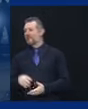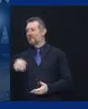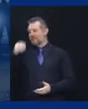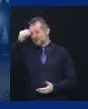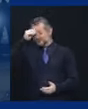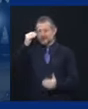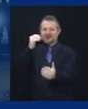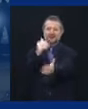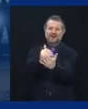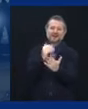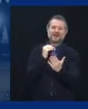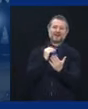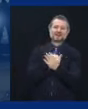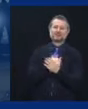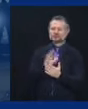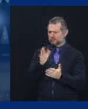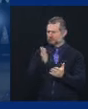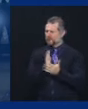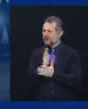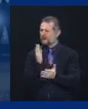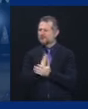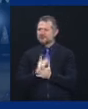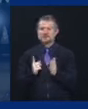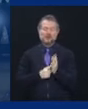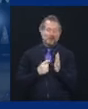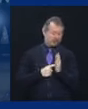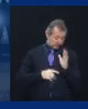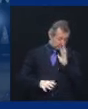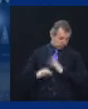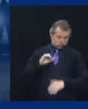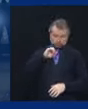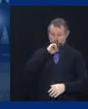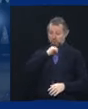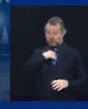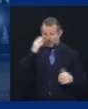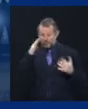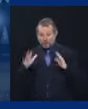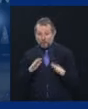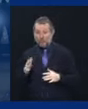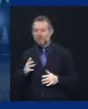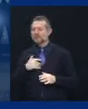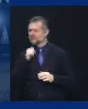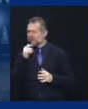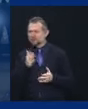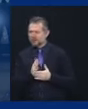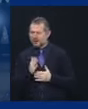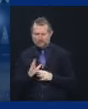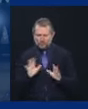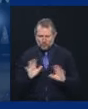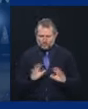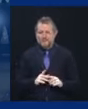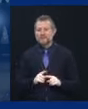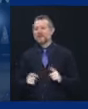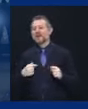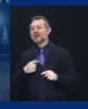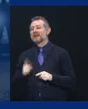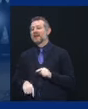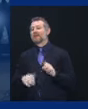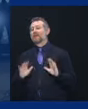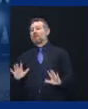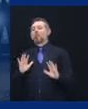get knocked on your rear end. It's really not okay, but it's unavoidable. Life is going to knock you on your rear